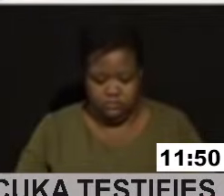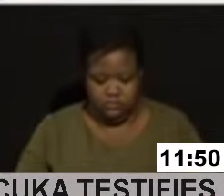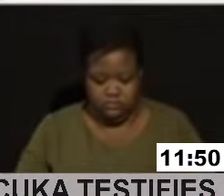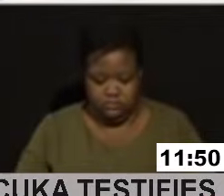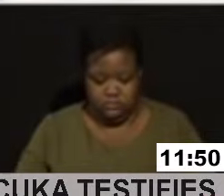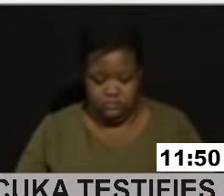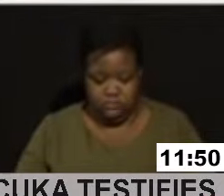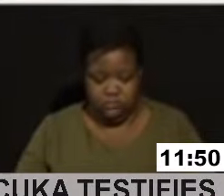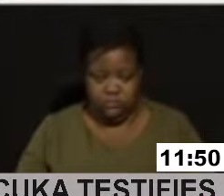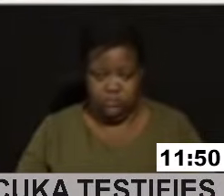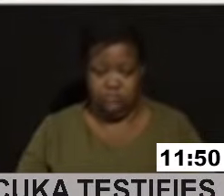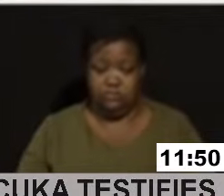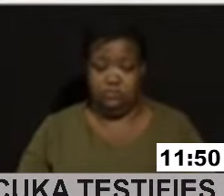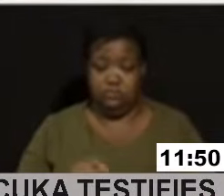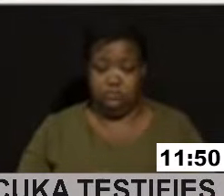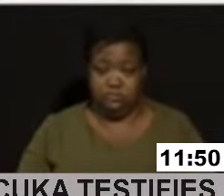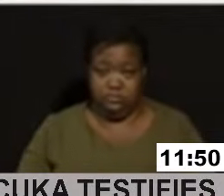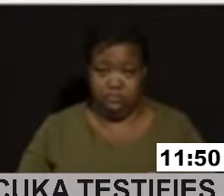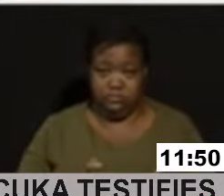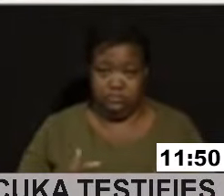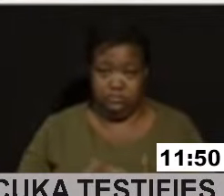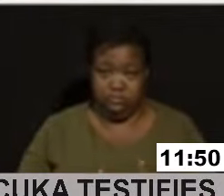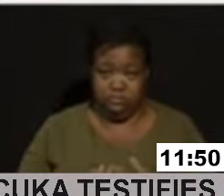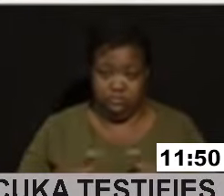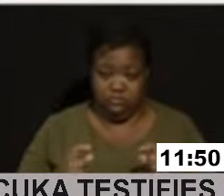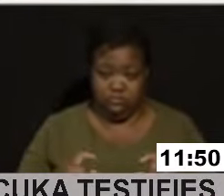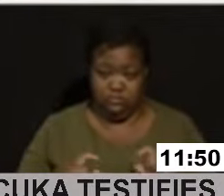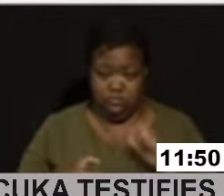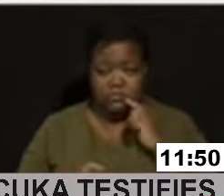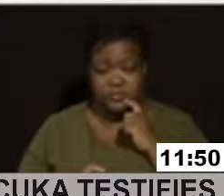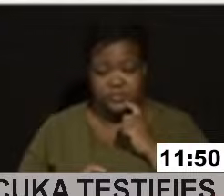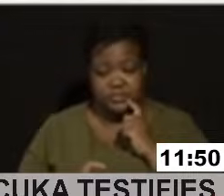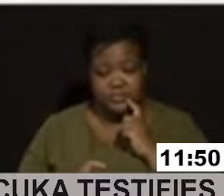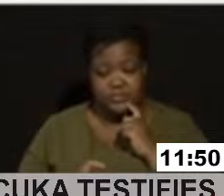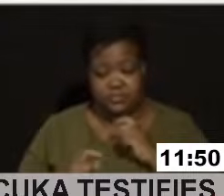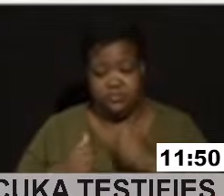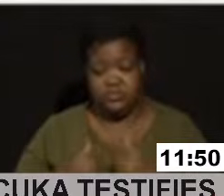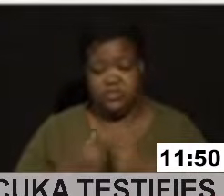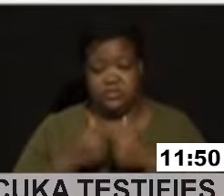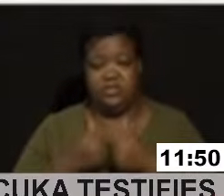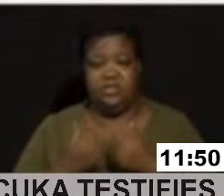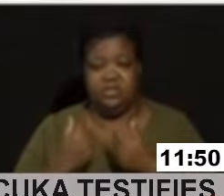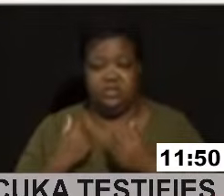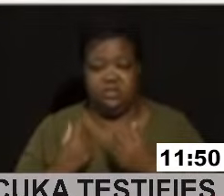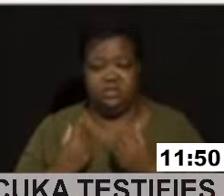really speaks to this paragraph, because these were the challenges that we had.